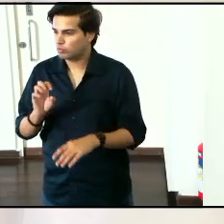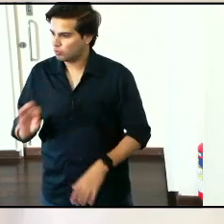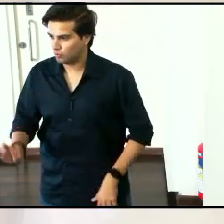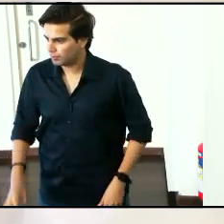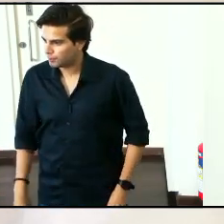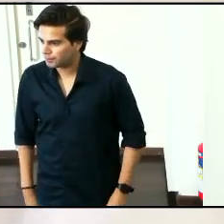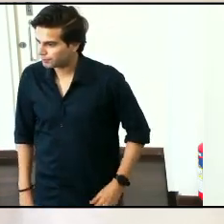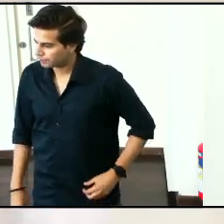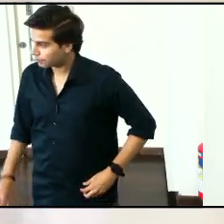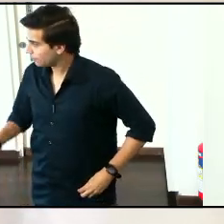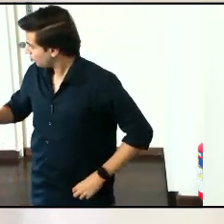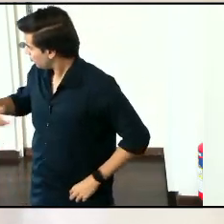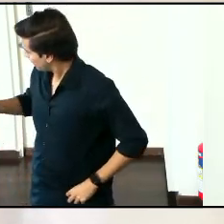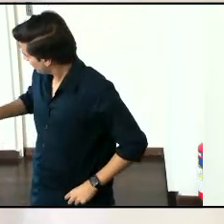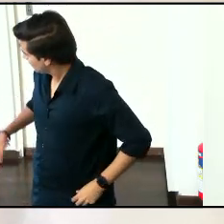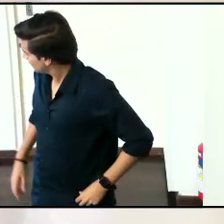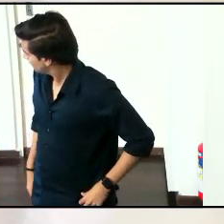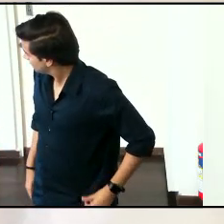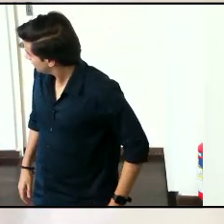So, next please.